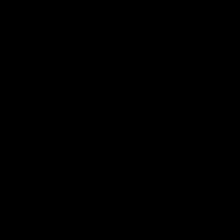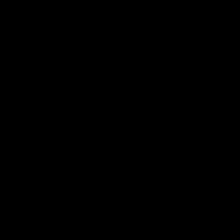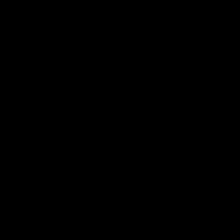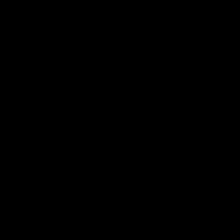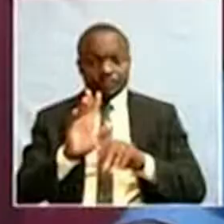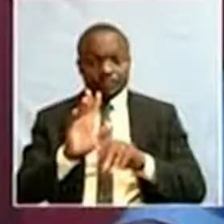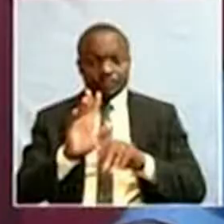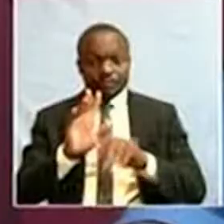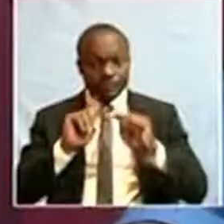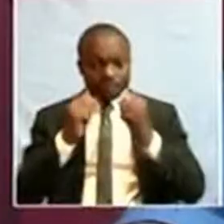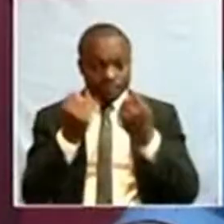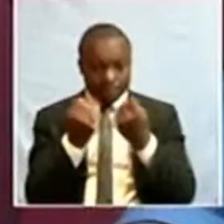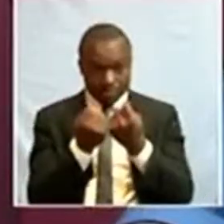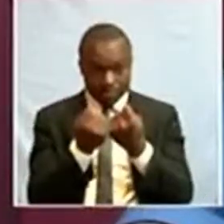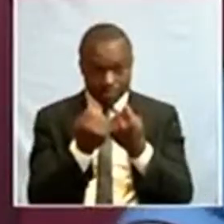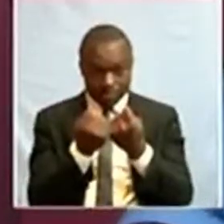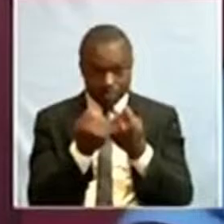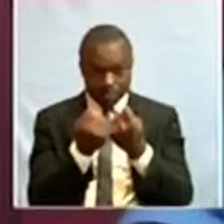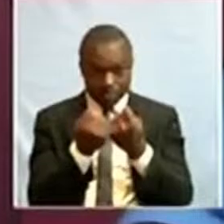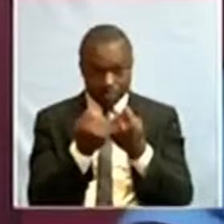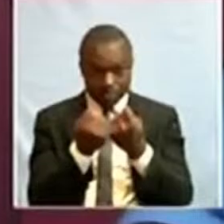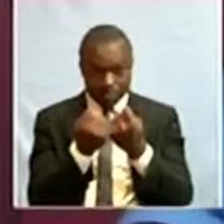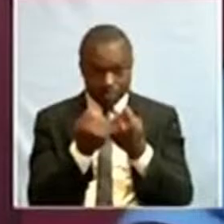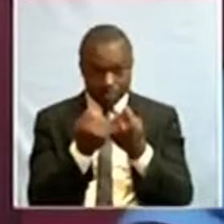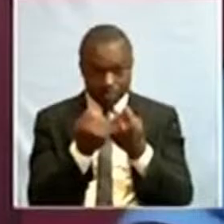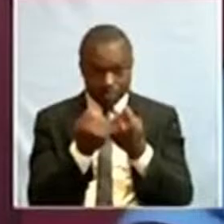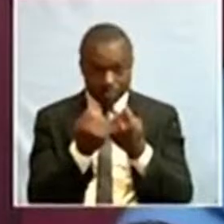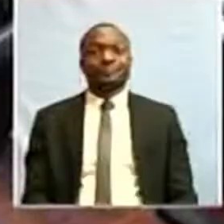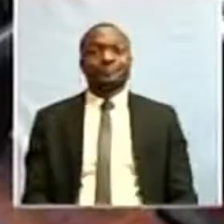Yes, with your team. My name is Lichamla.